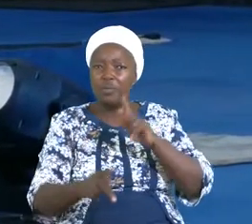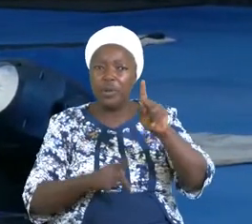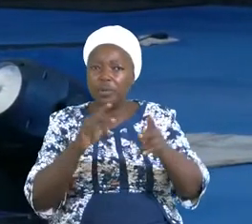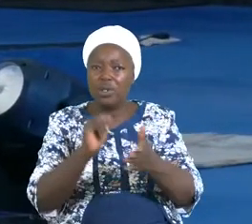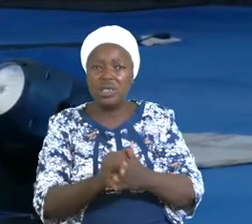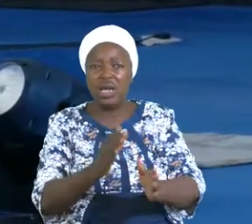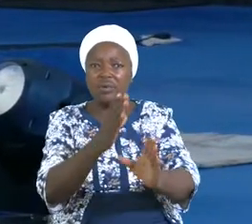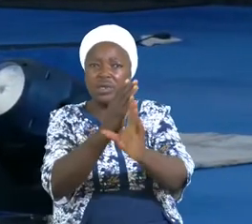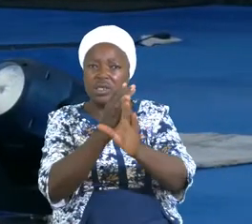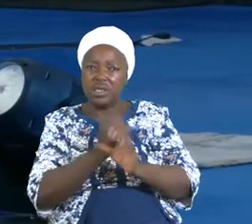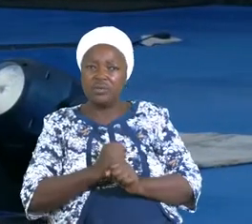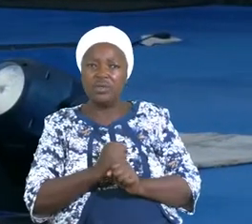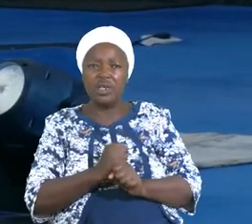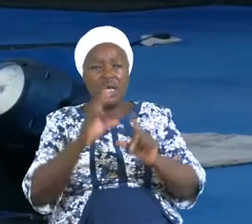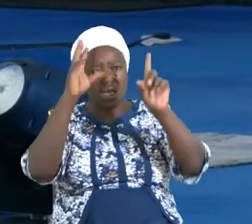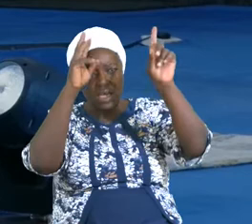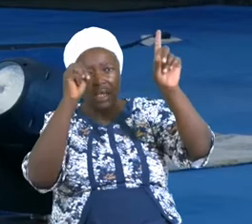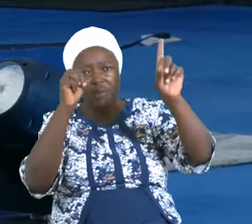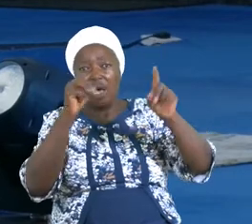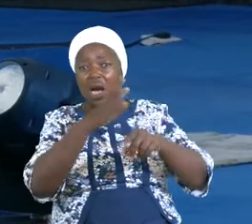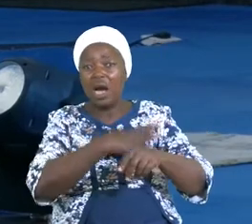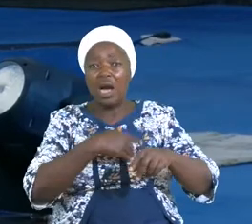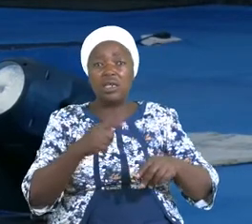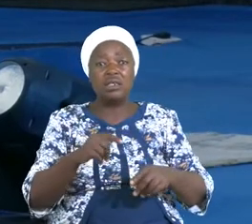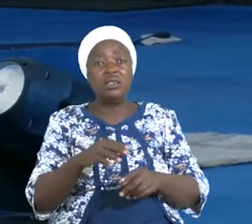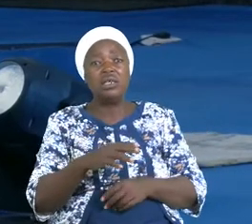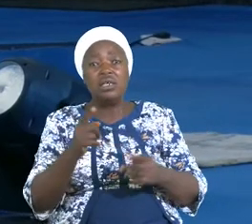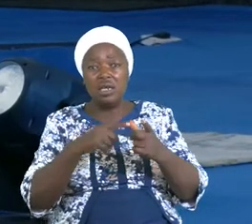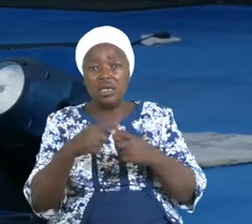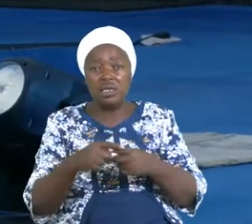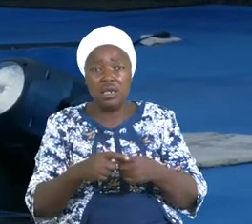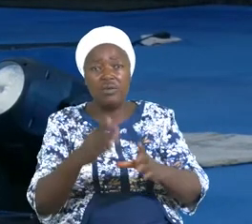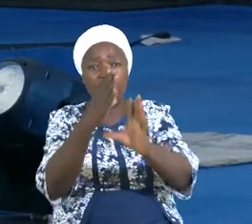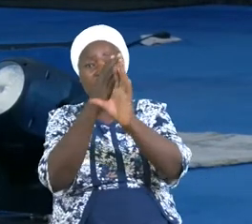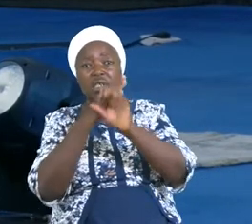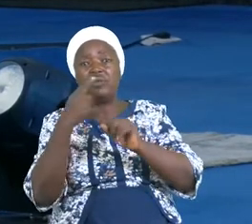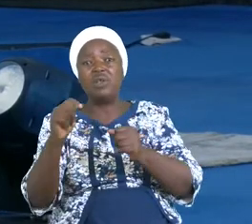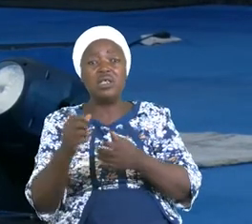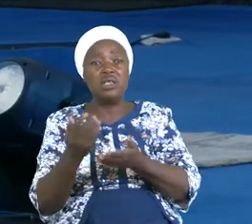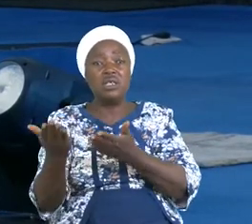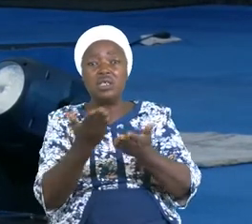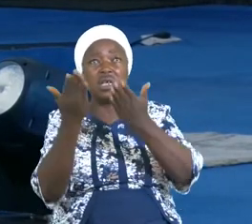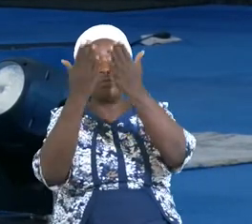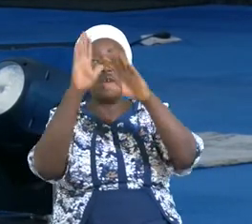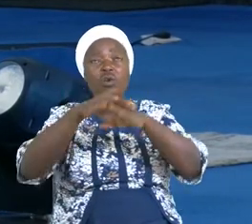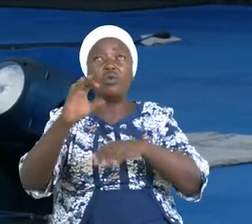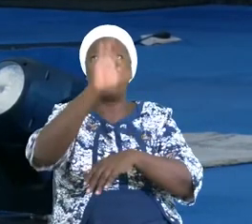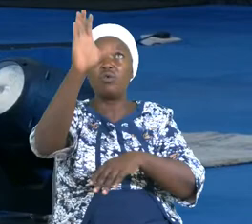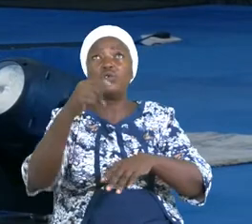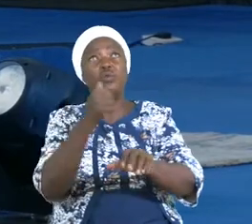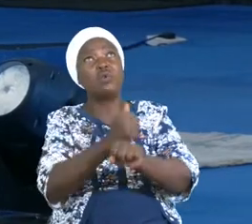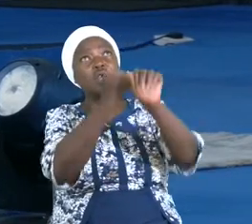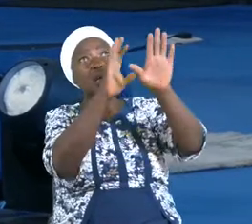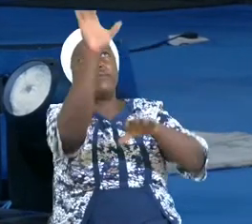received him, and they receive his sacrifice on the cross of Calvary, and